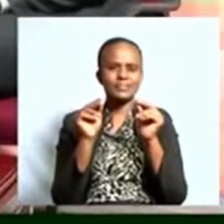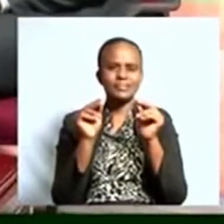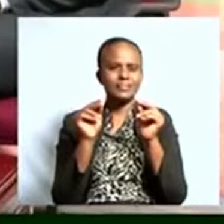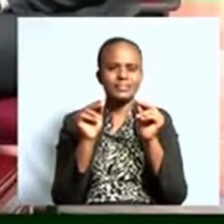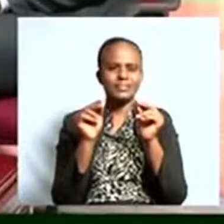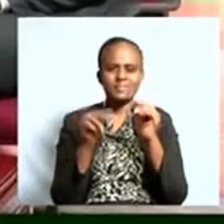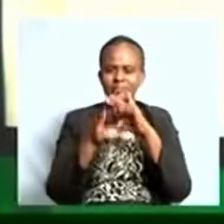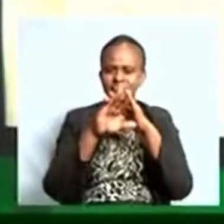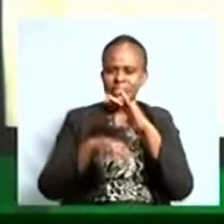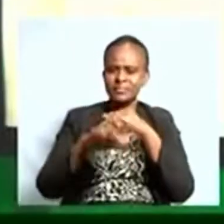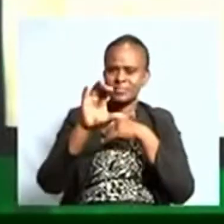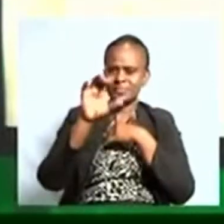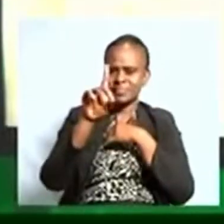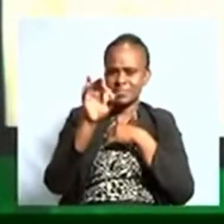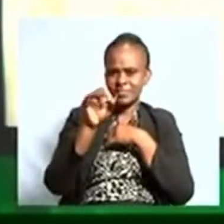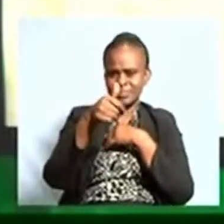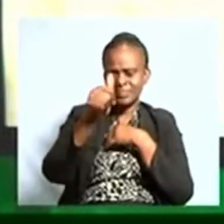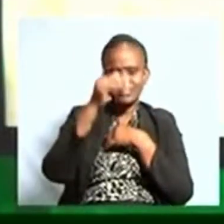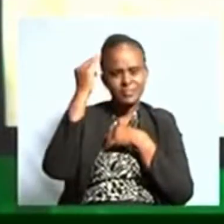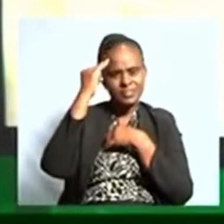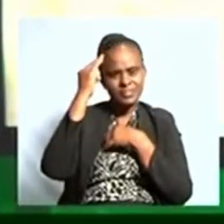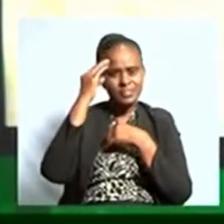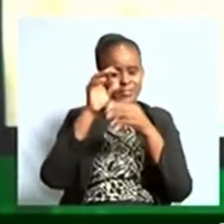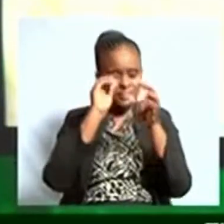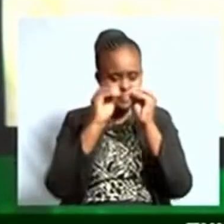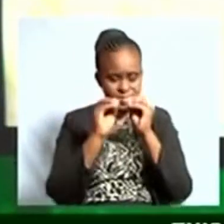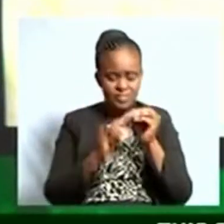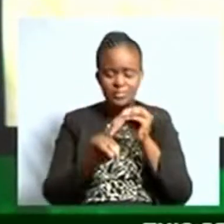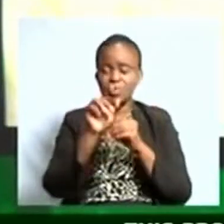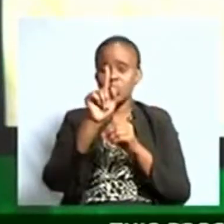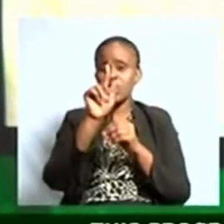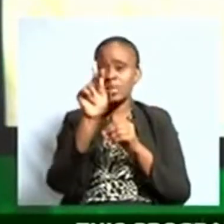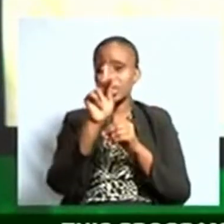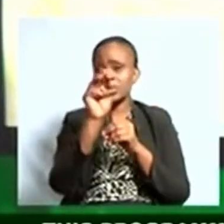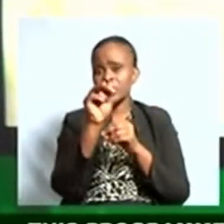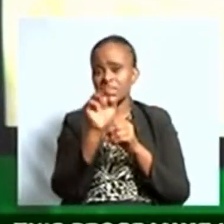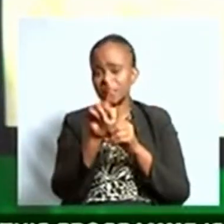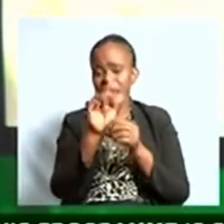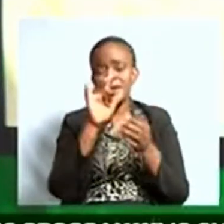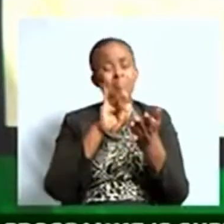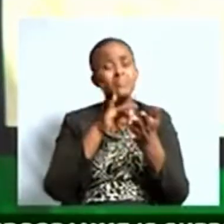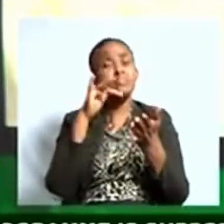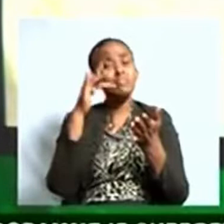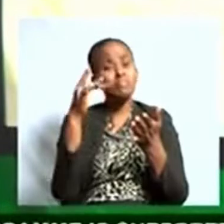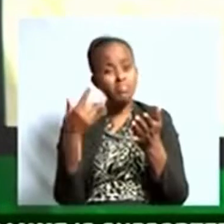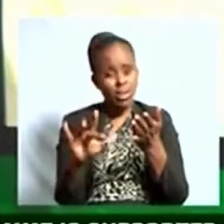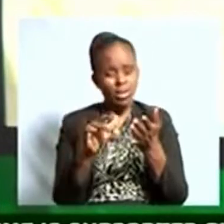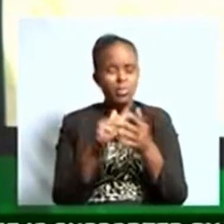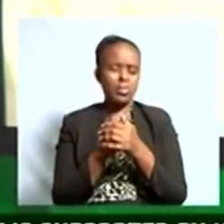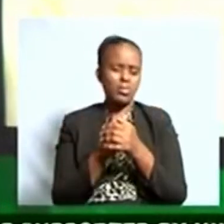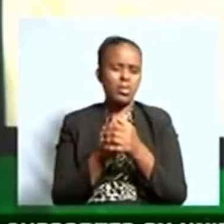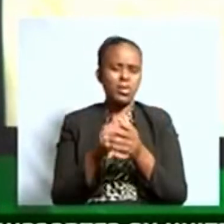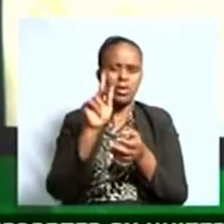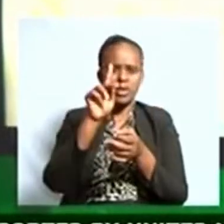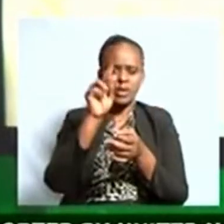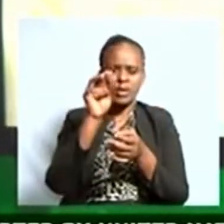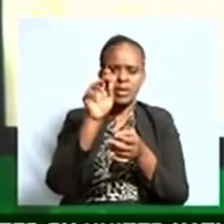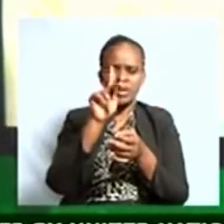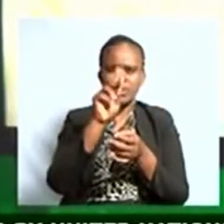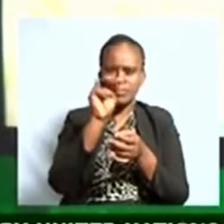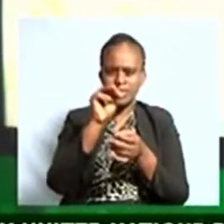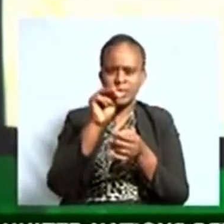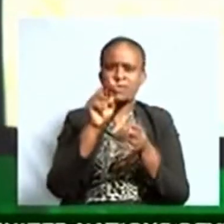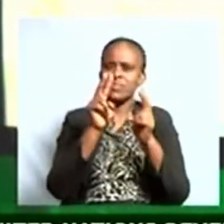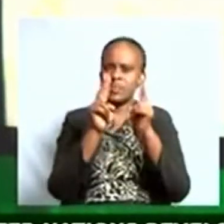Under CDF, you know, tarring a road 1 kilometer is extremely expensive. Per kilometer, it's